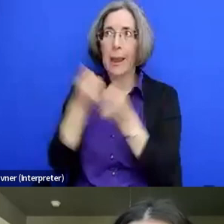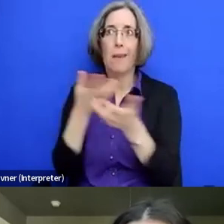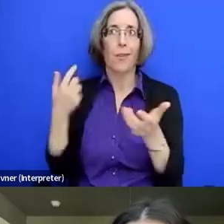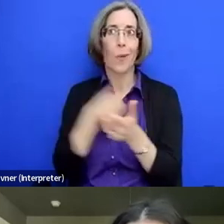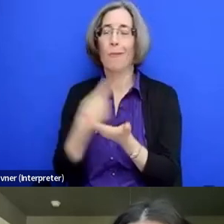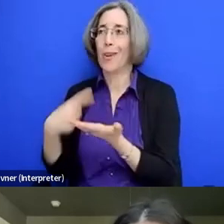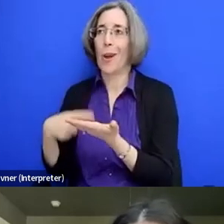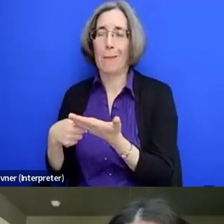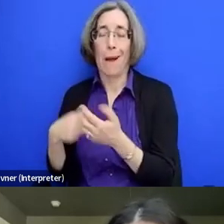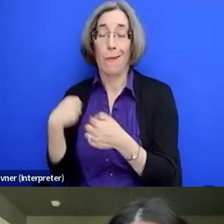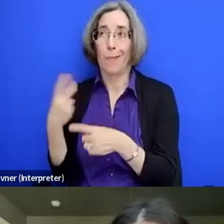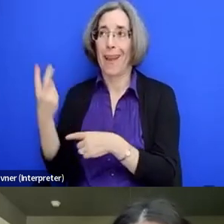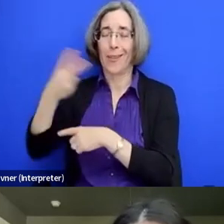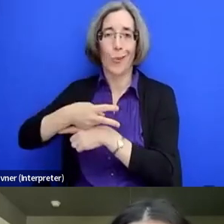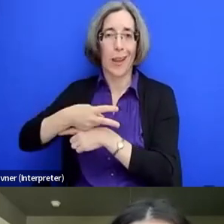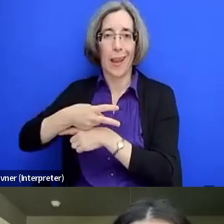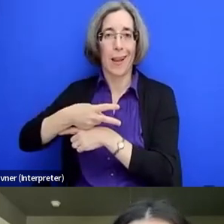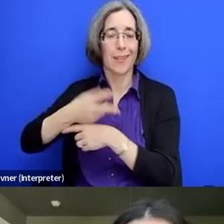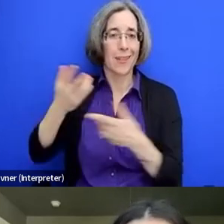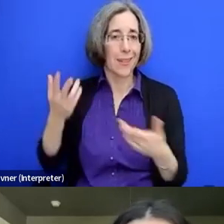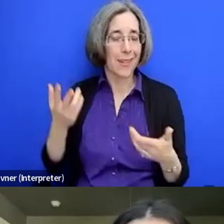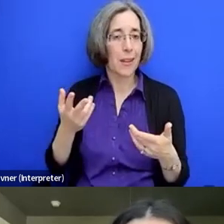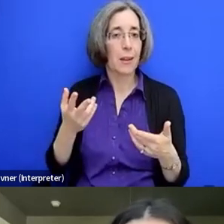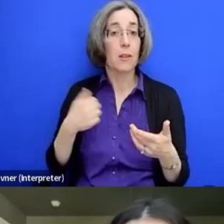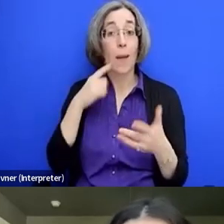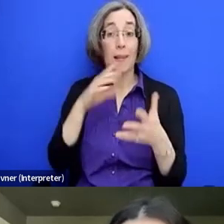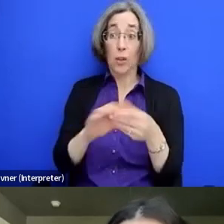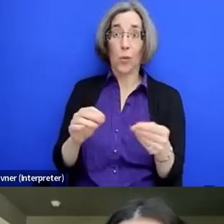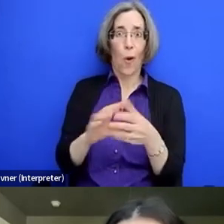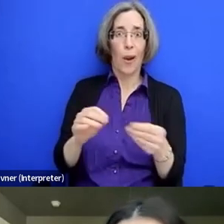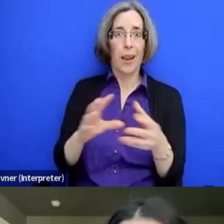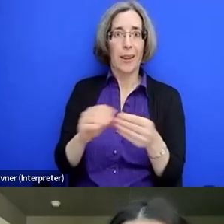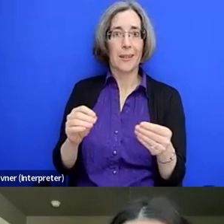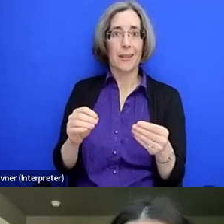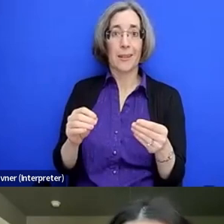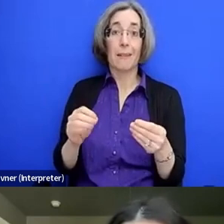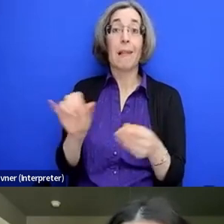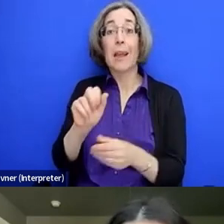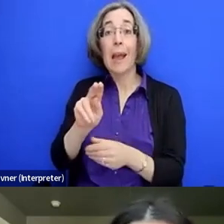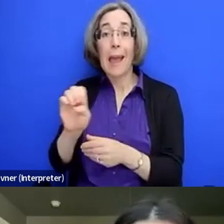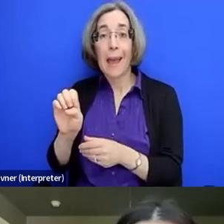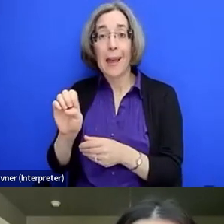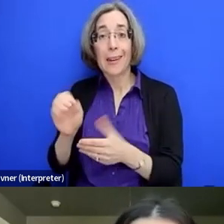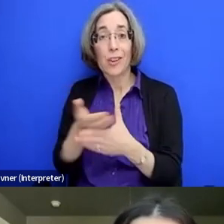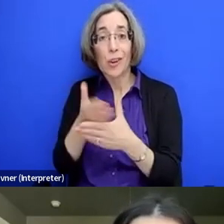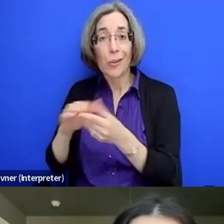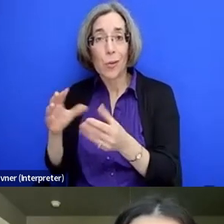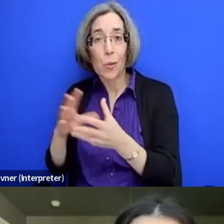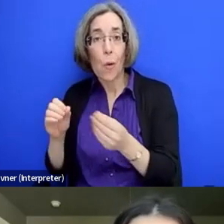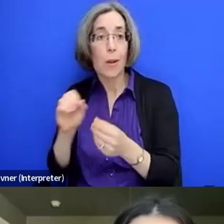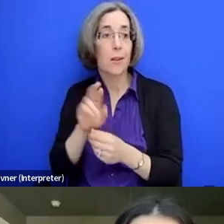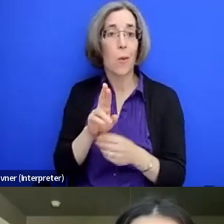for the last 2 days. And I think, you know, stories, whether the stories that Anne shared with us or that